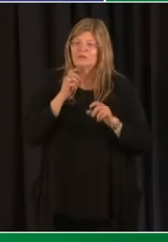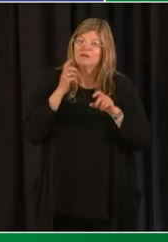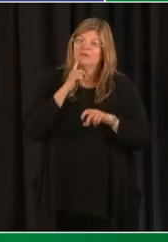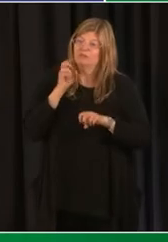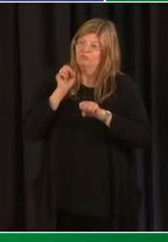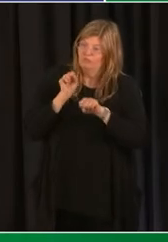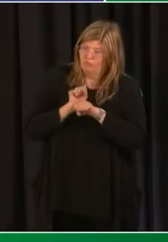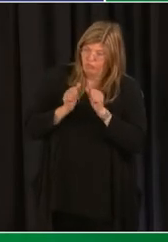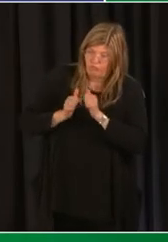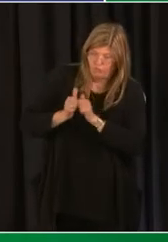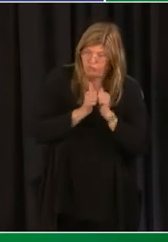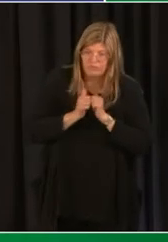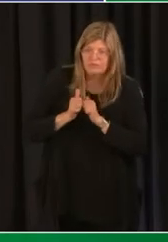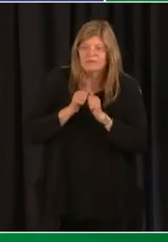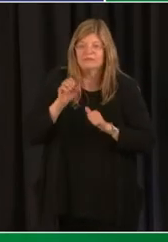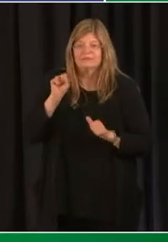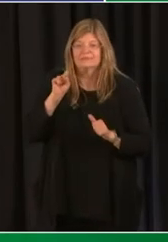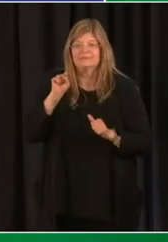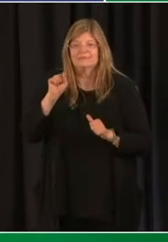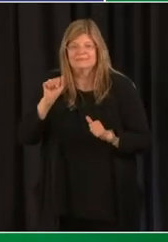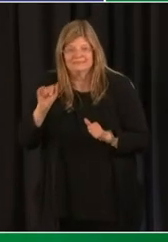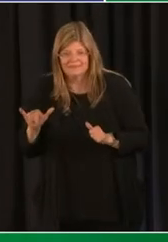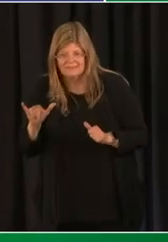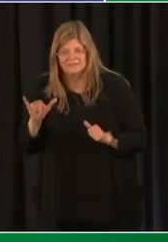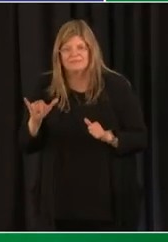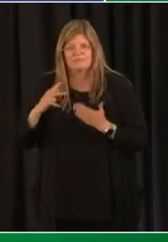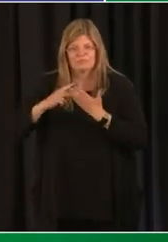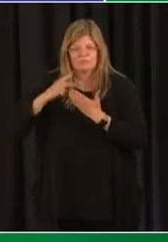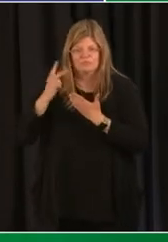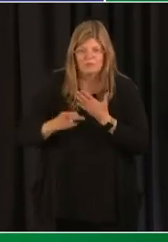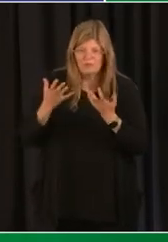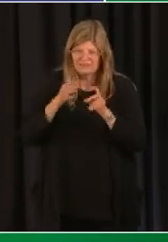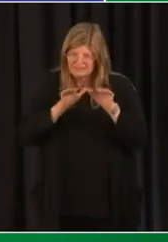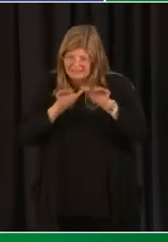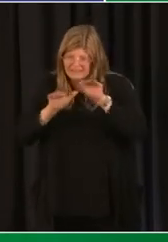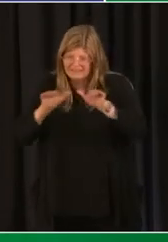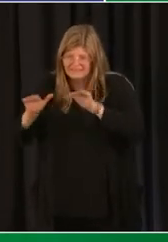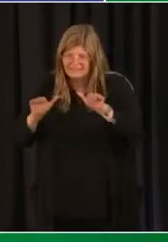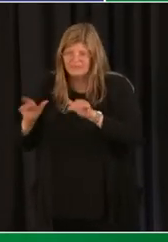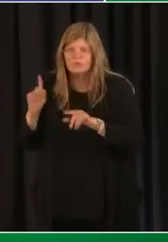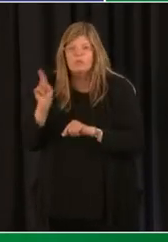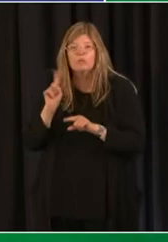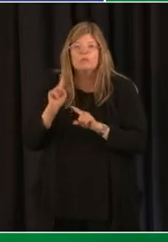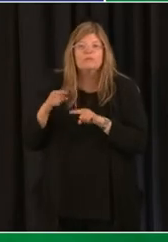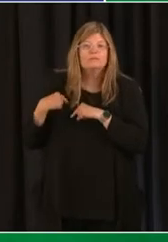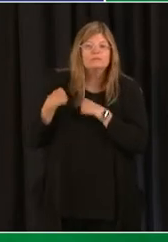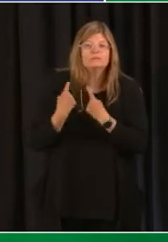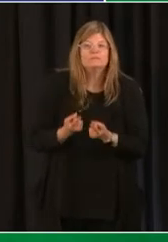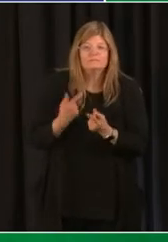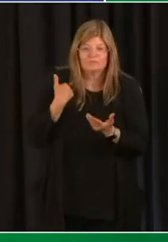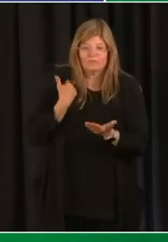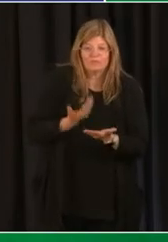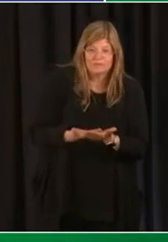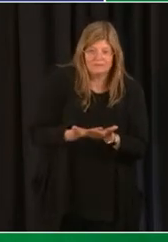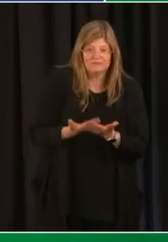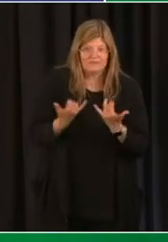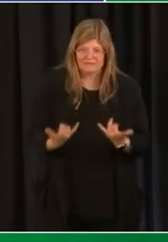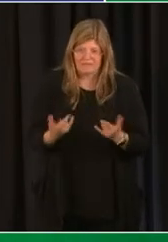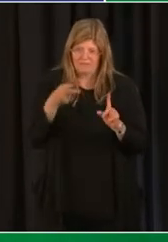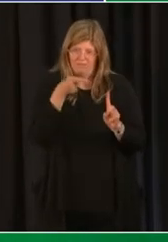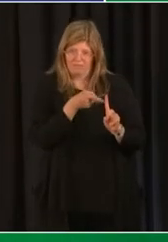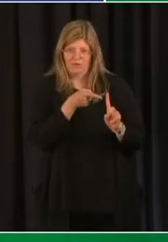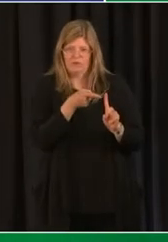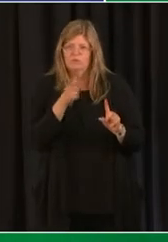Together Assisting You or Stay DC program, I want to remind folks where we've been, how we got here to this point, and